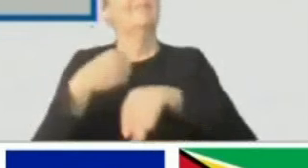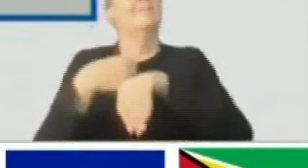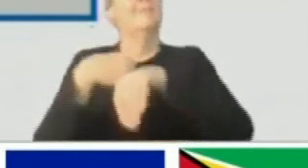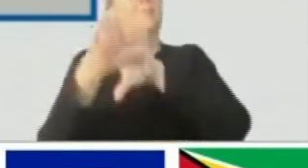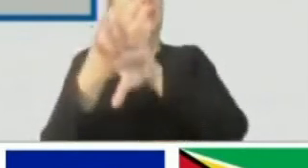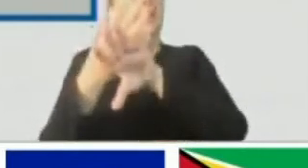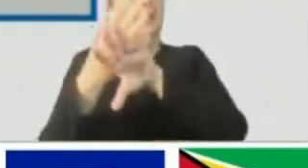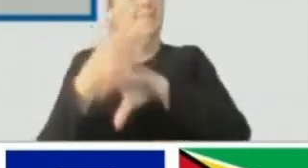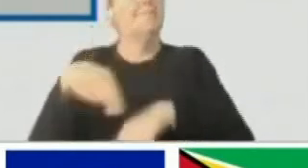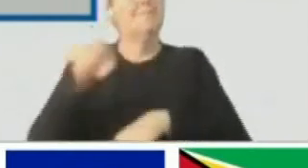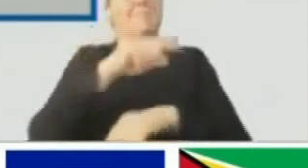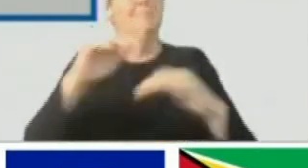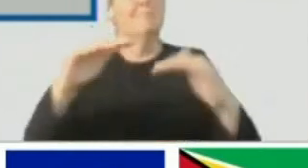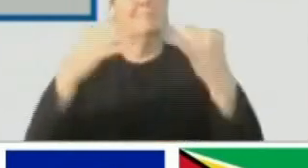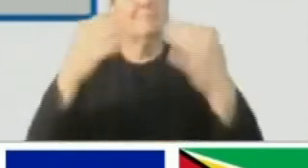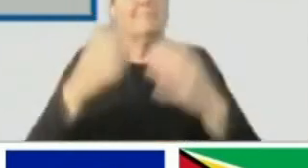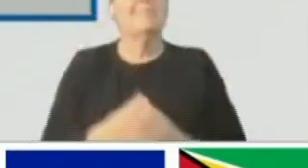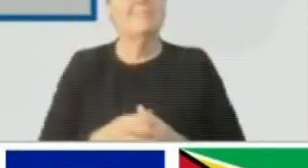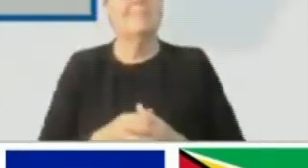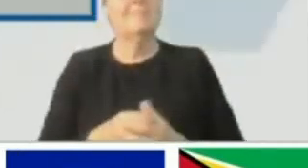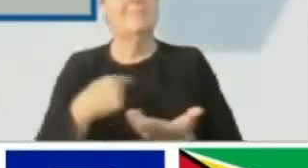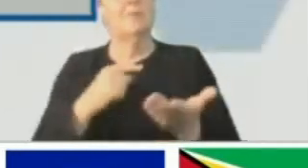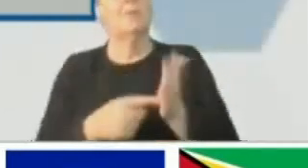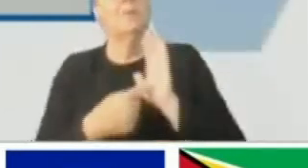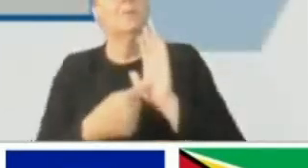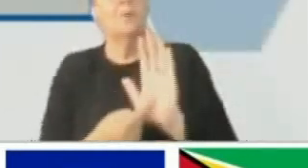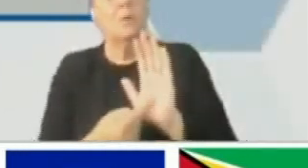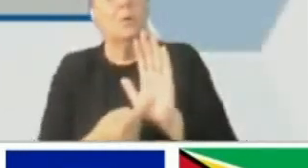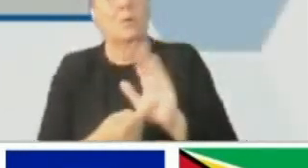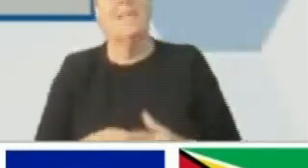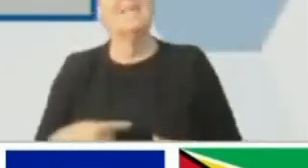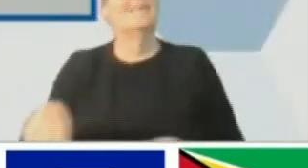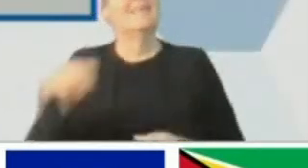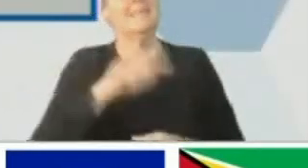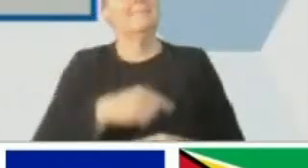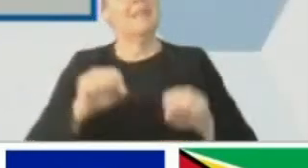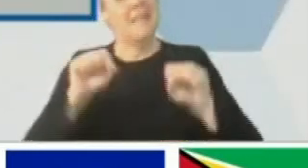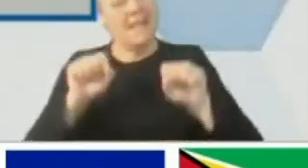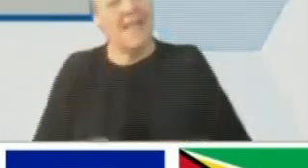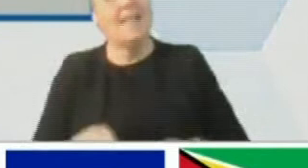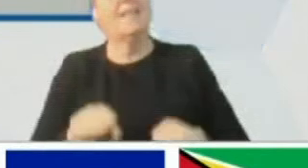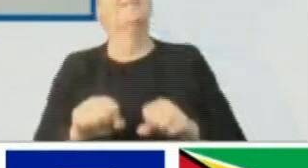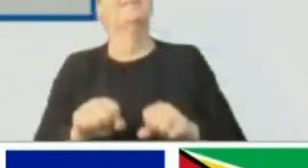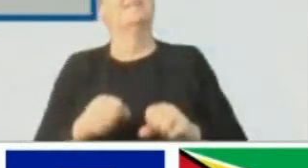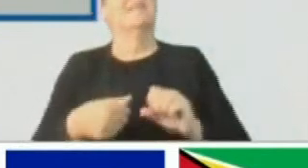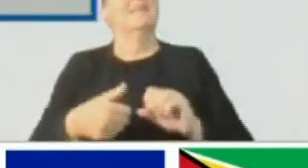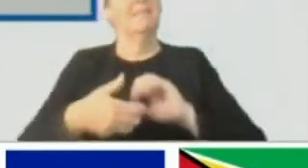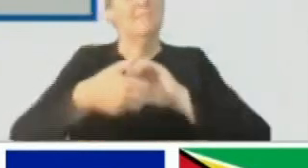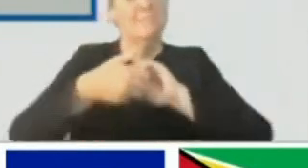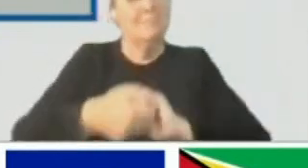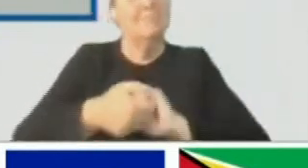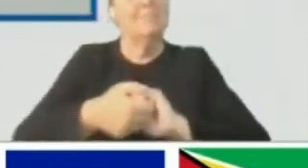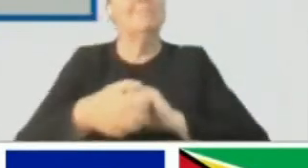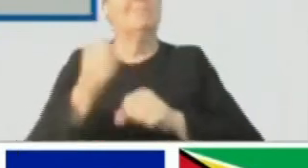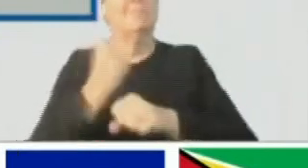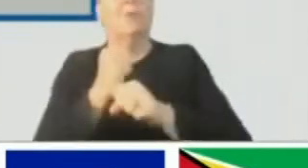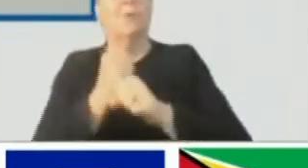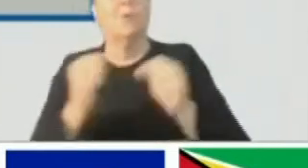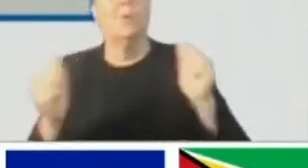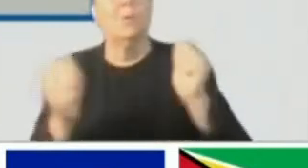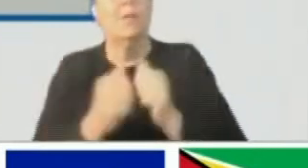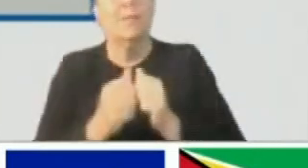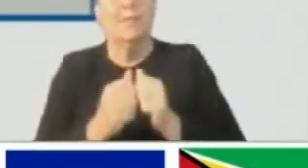the indispensable qualities of determination and partnership as we live and work through the most pressing disaster of our